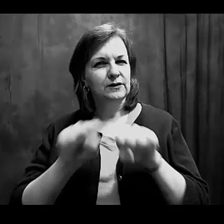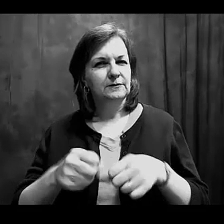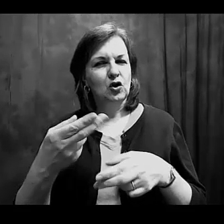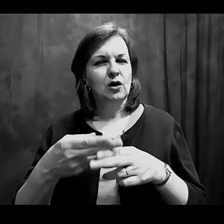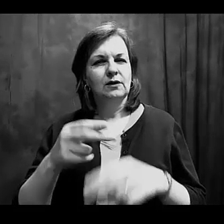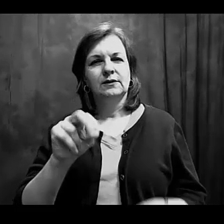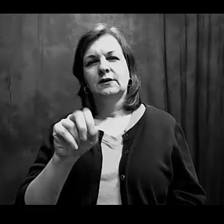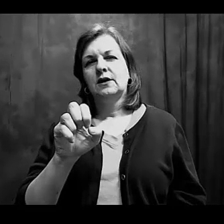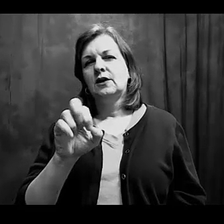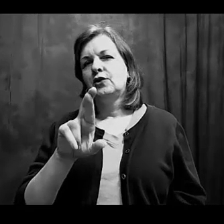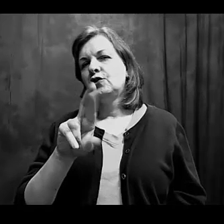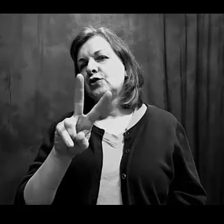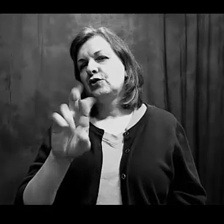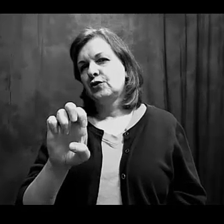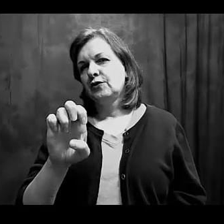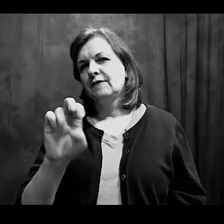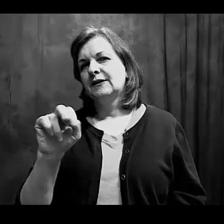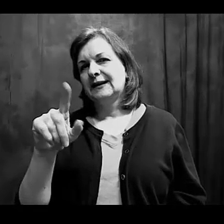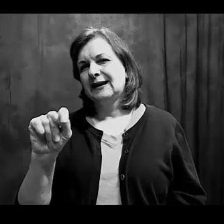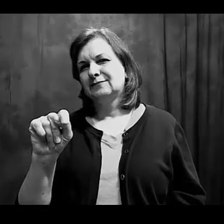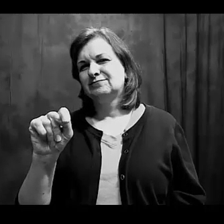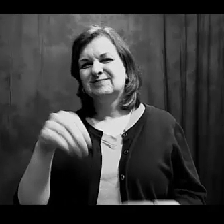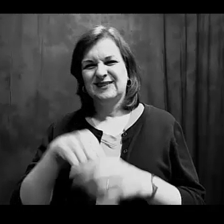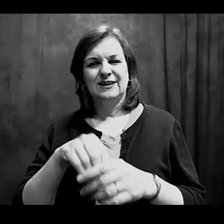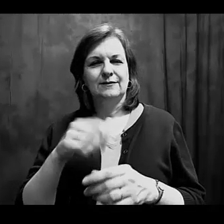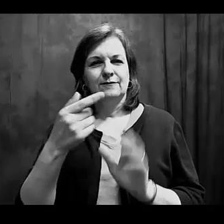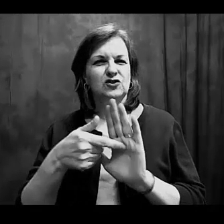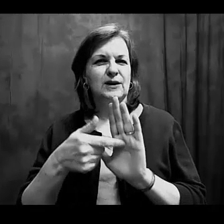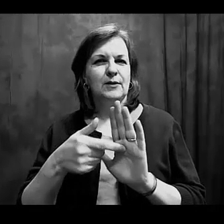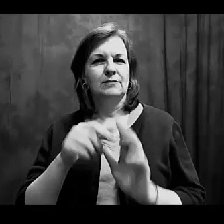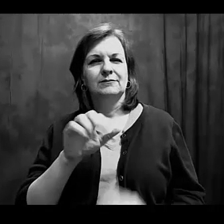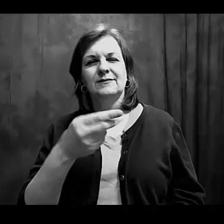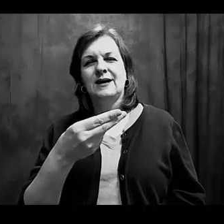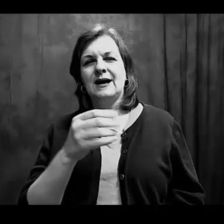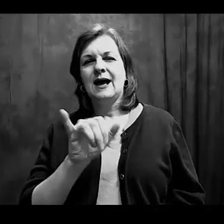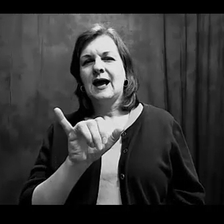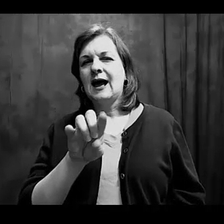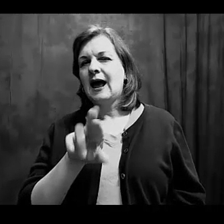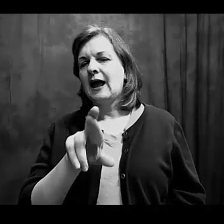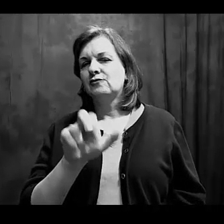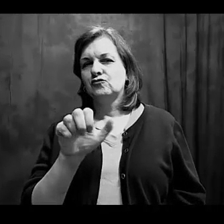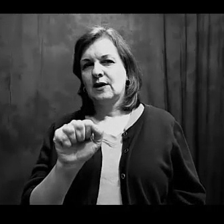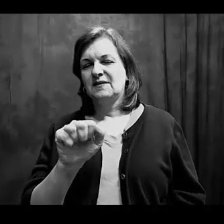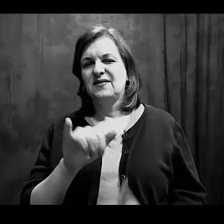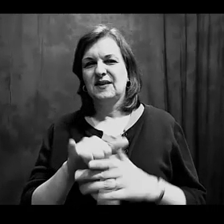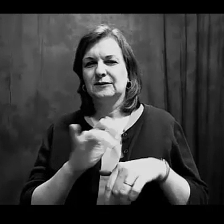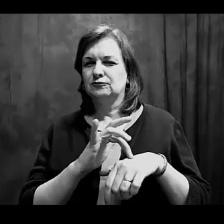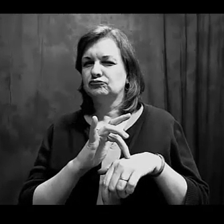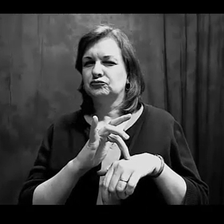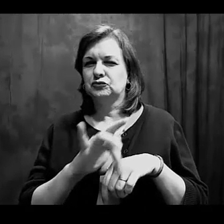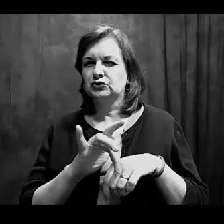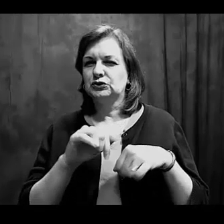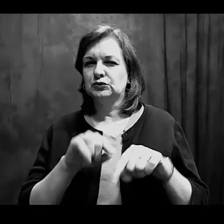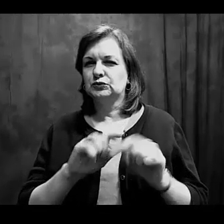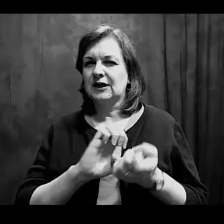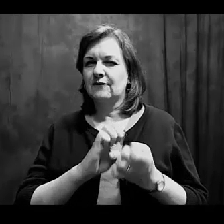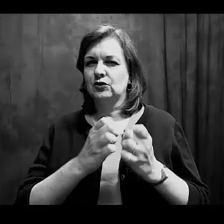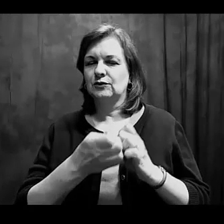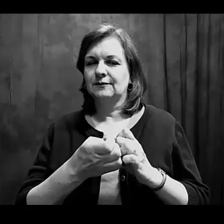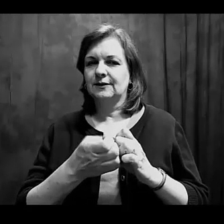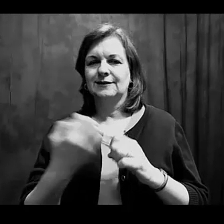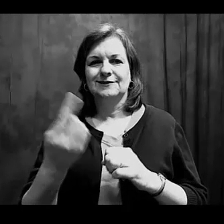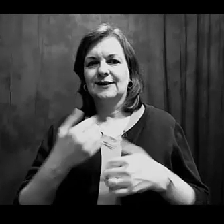in our hydra, these are essentially nerves that are very early on in evolution. We look at them as